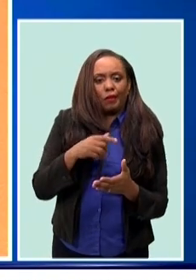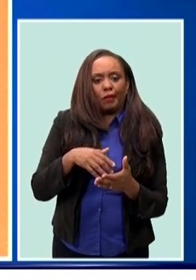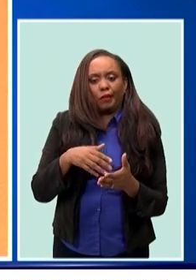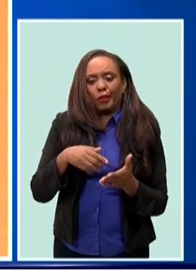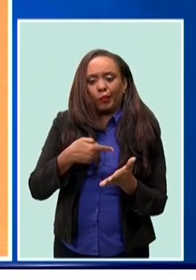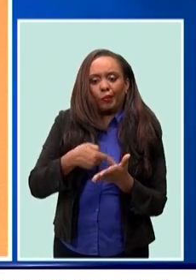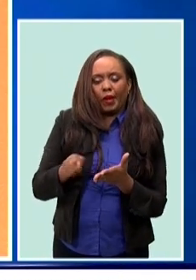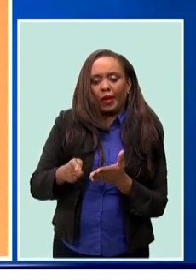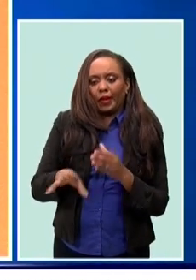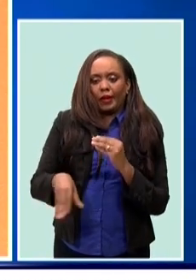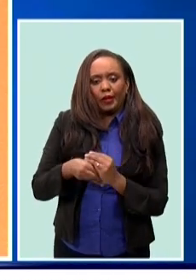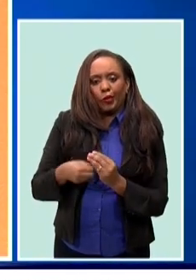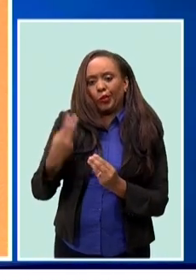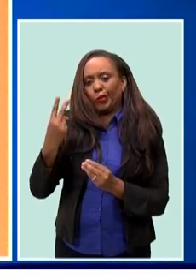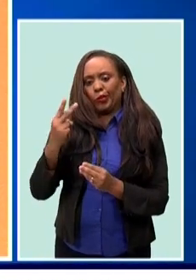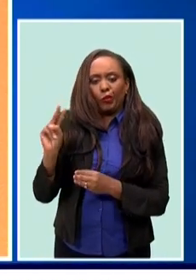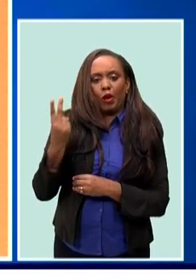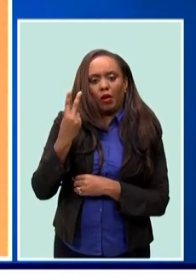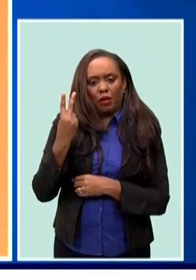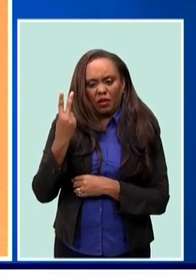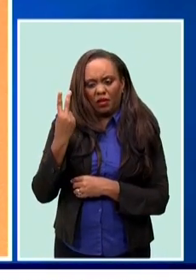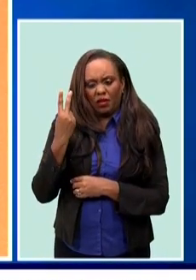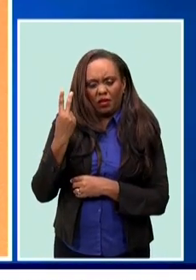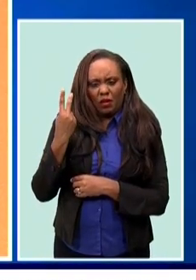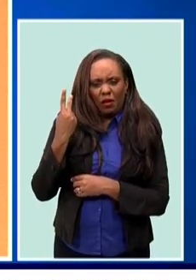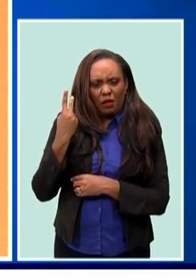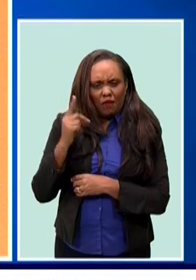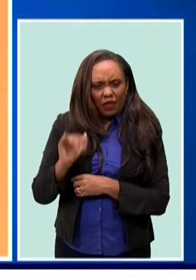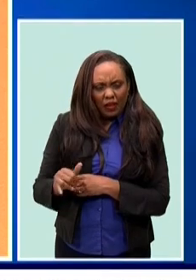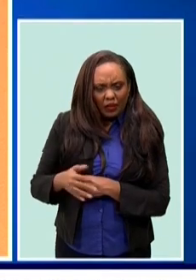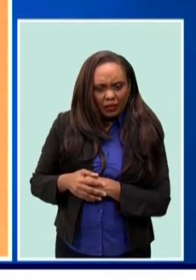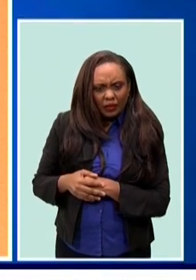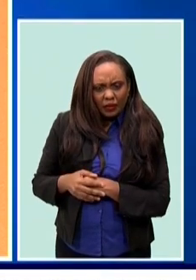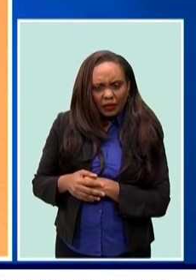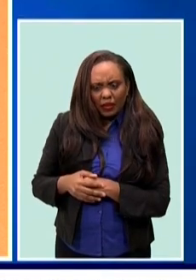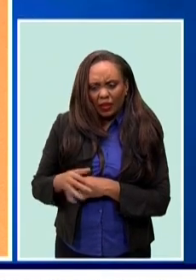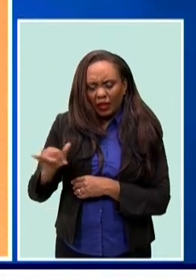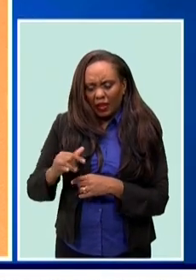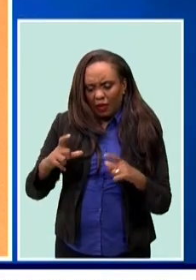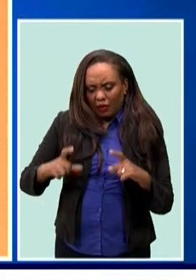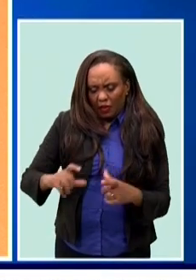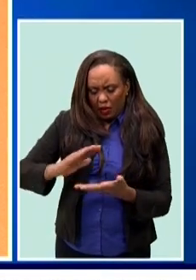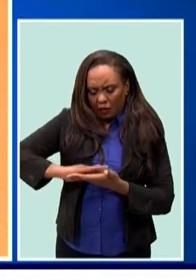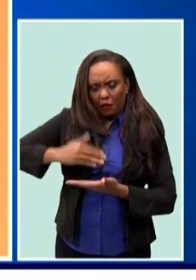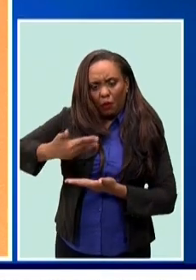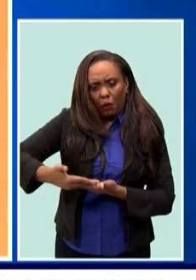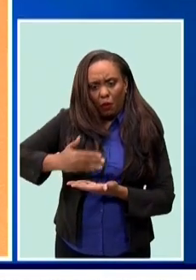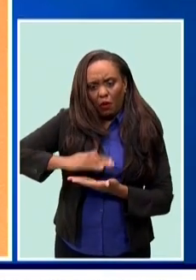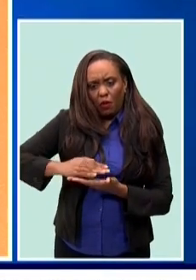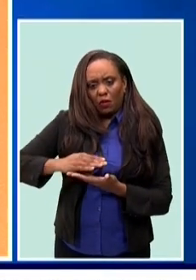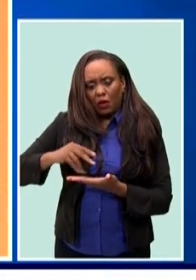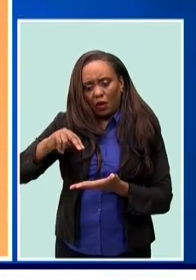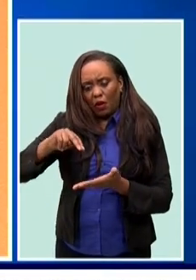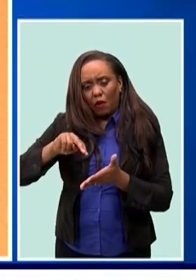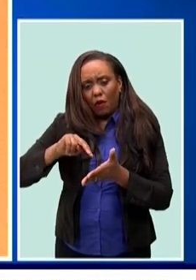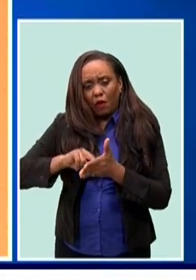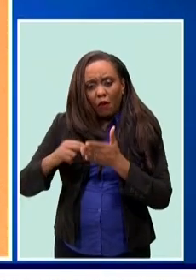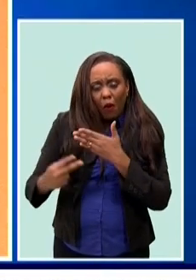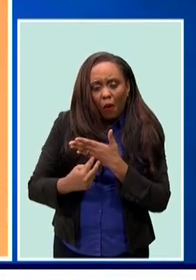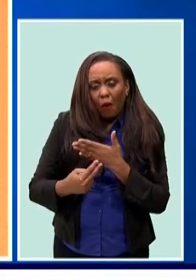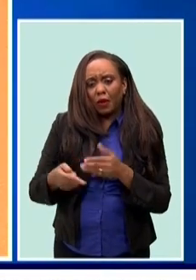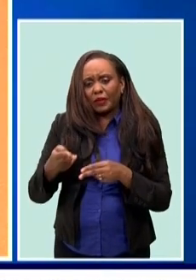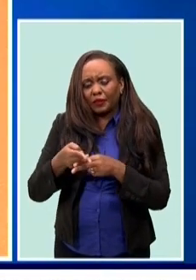$2, $3 for something. And the truth is, if we say to them, and we run the ads, this container costs 30 cents more